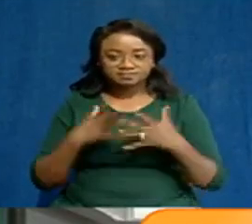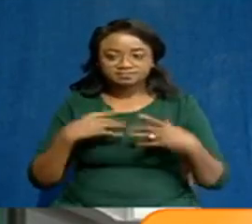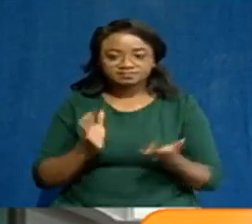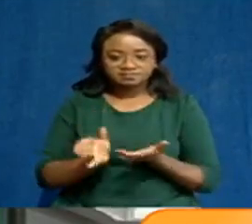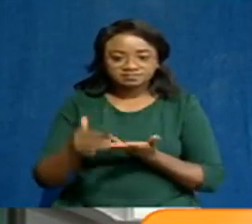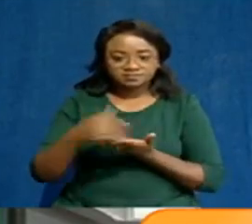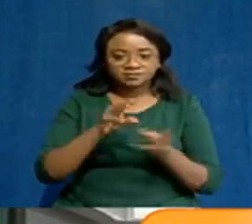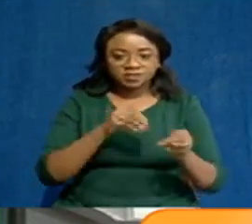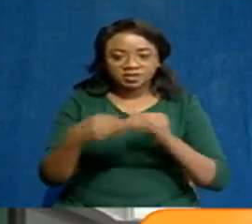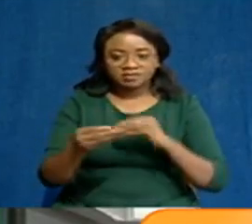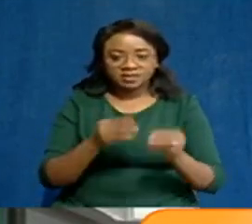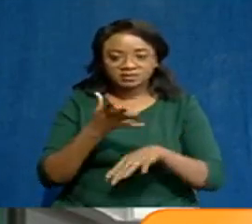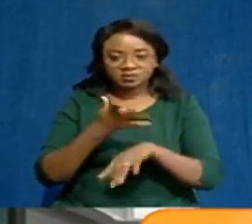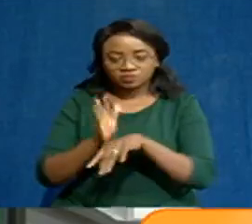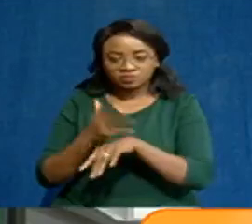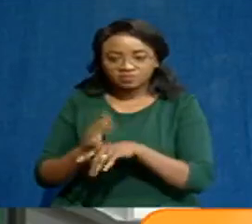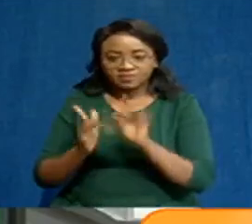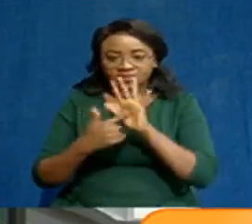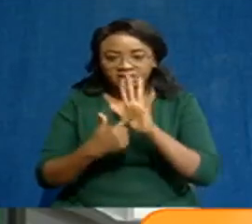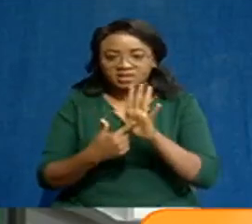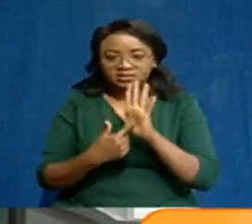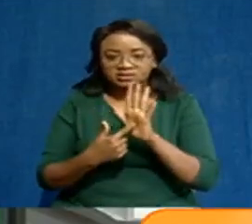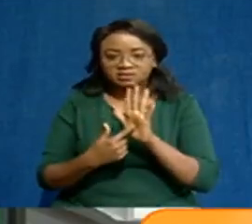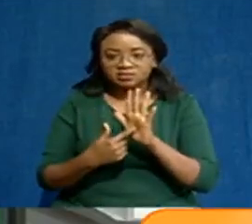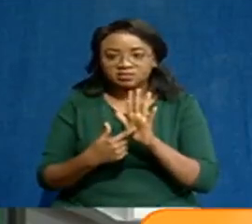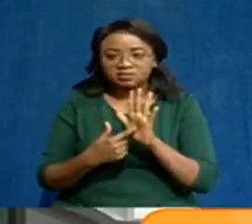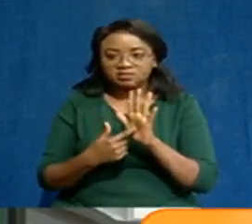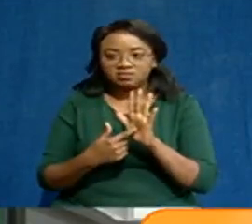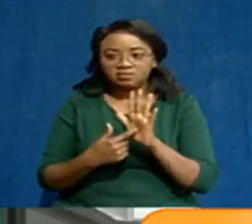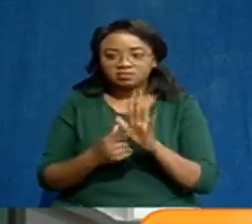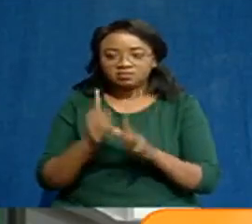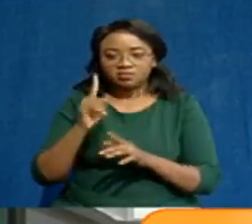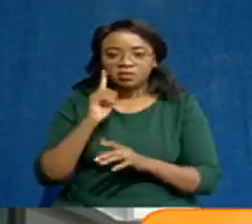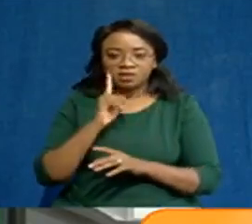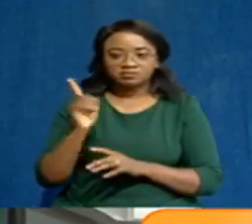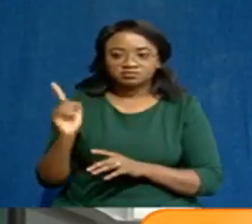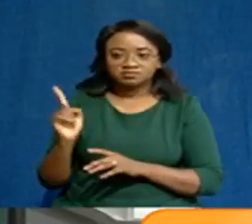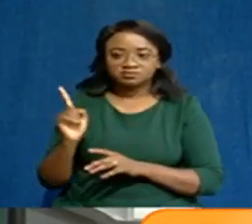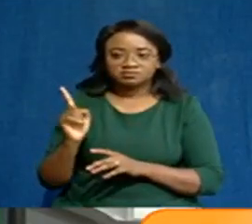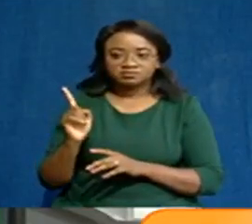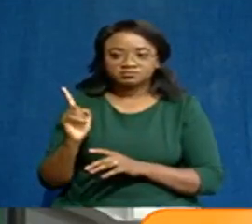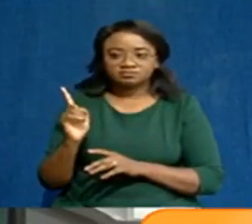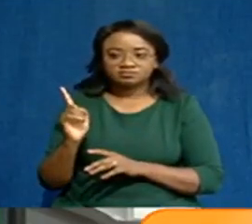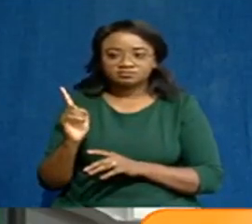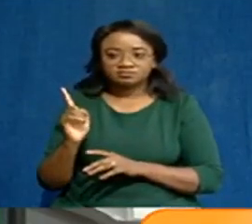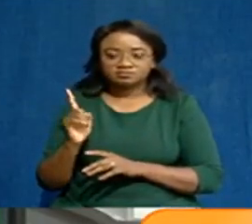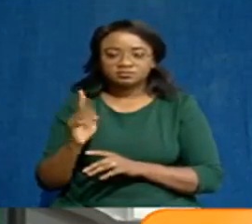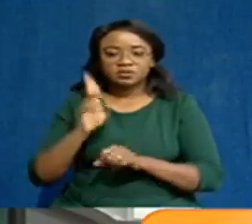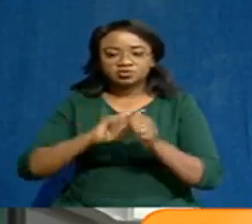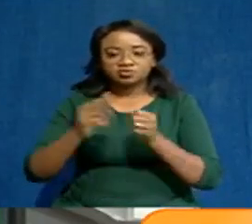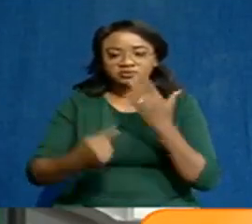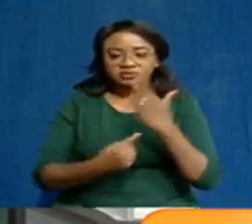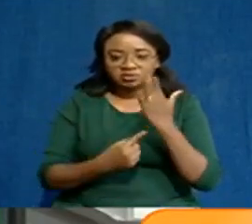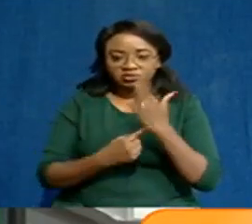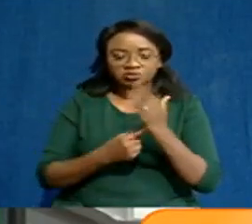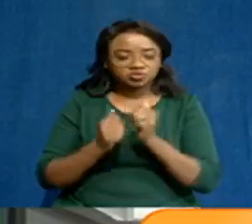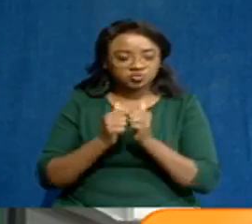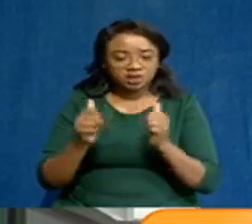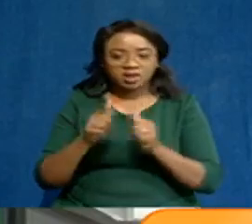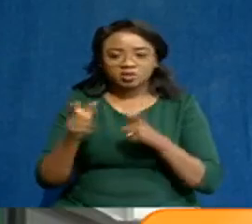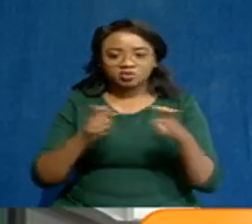waste from the ocean. One such enterprise is Baus Taka, which uniquely leverages technology to properly manage waste